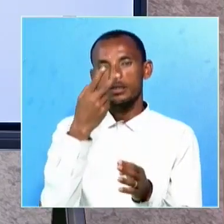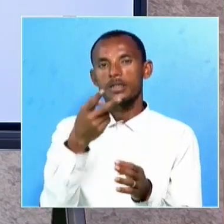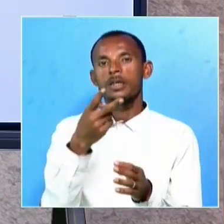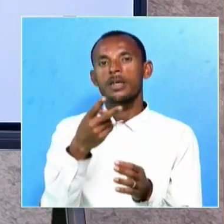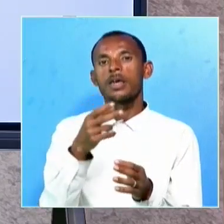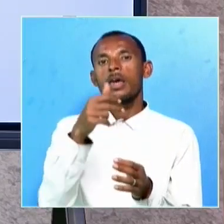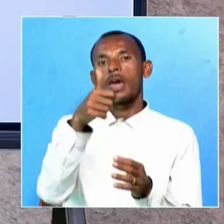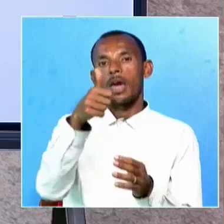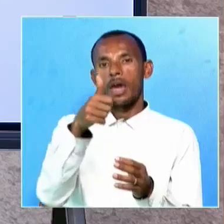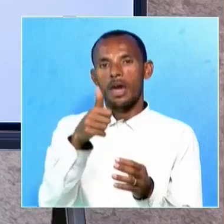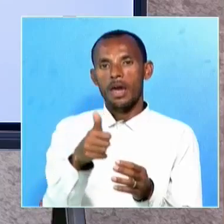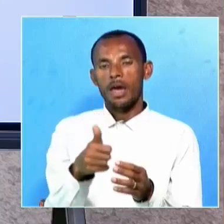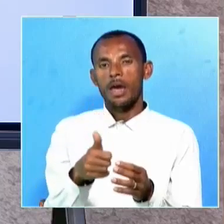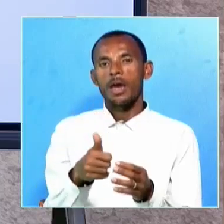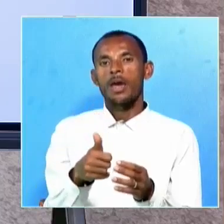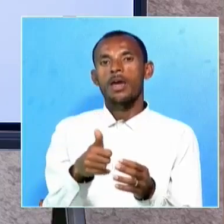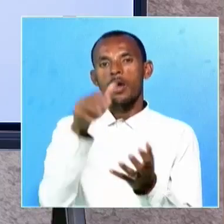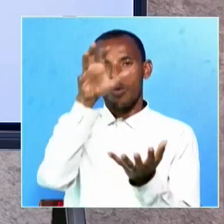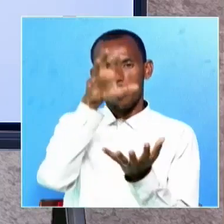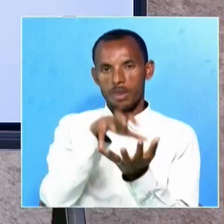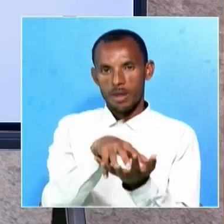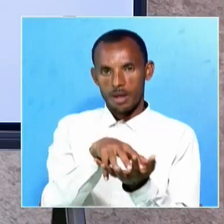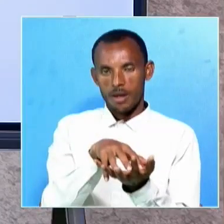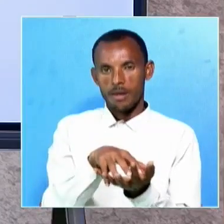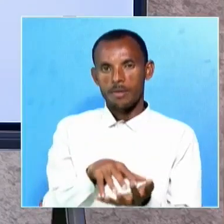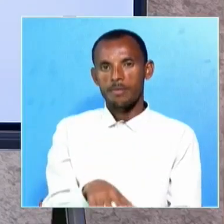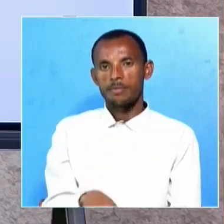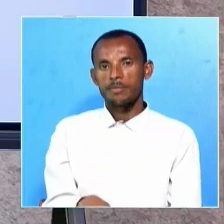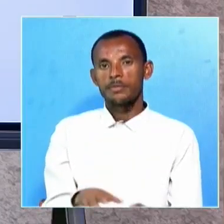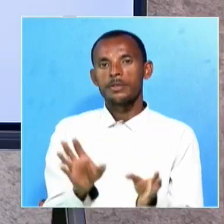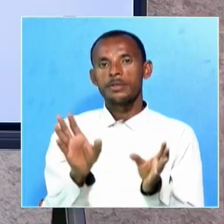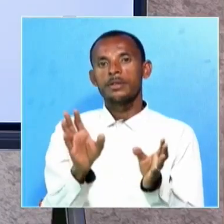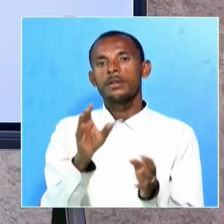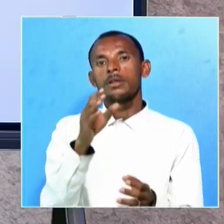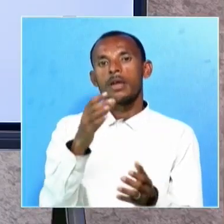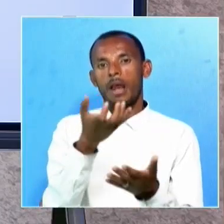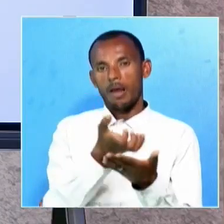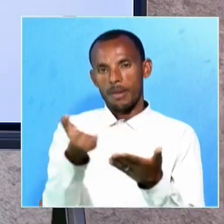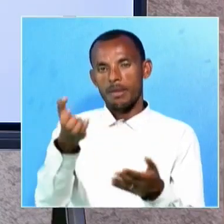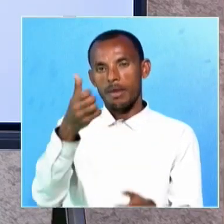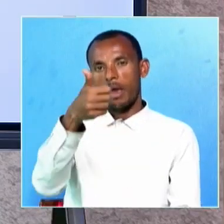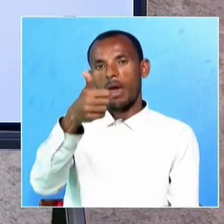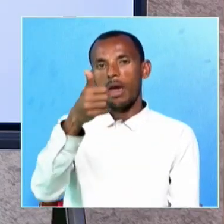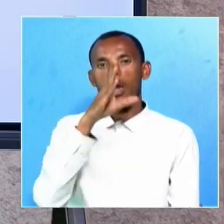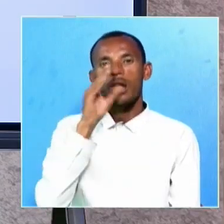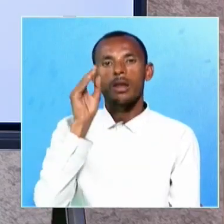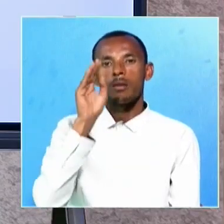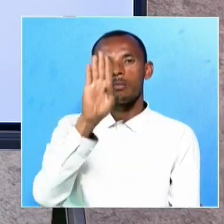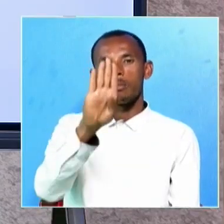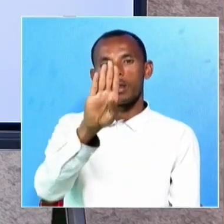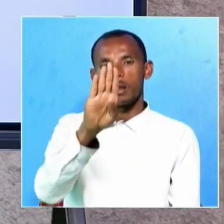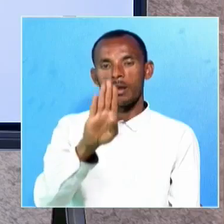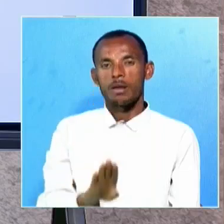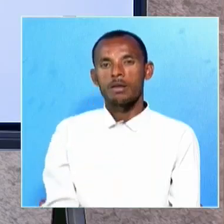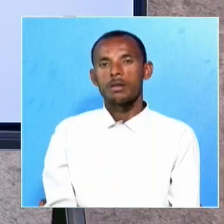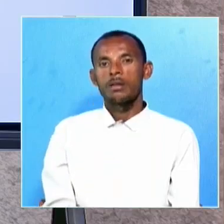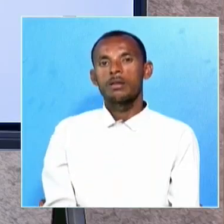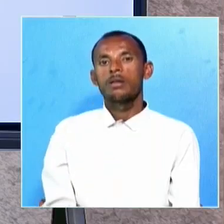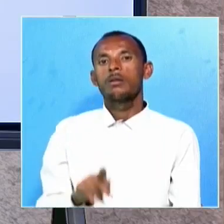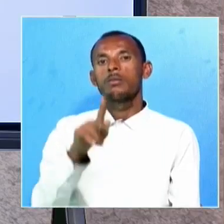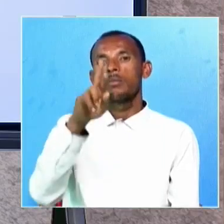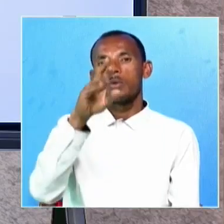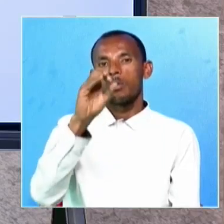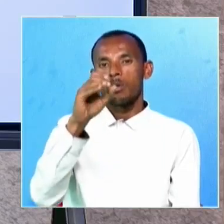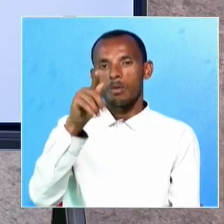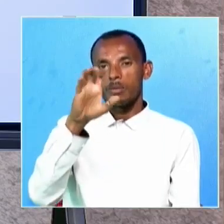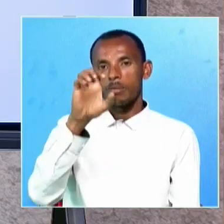in set A. Set A contains the elements A and B. A proper subset of